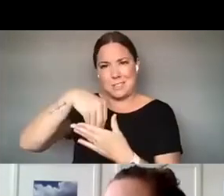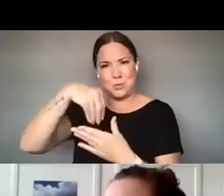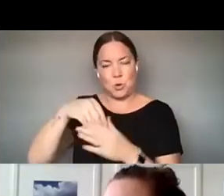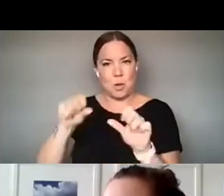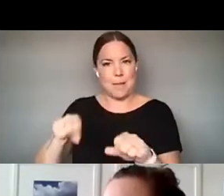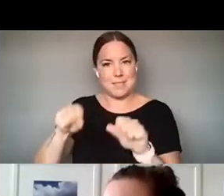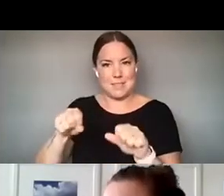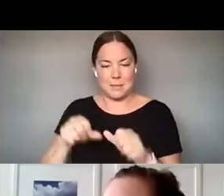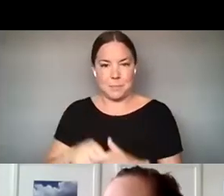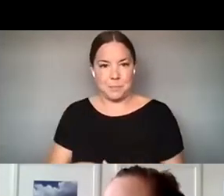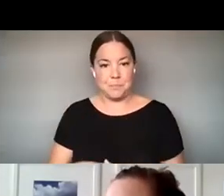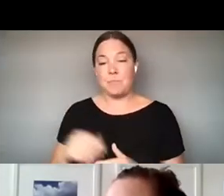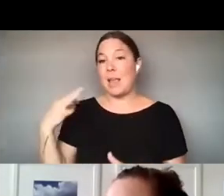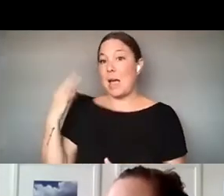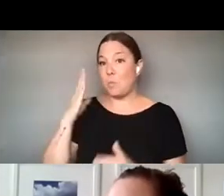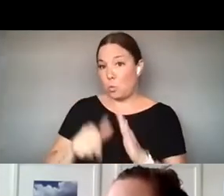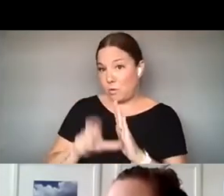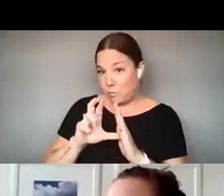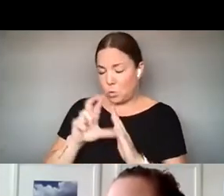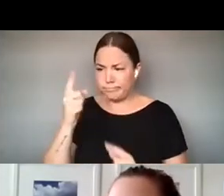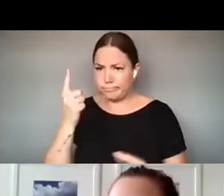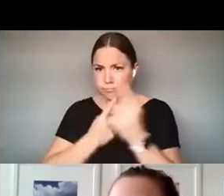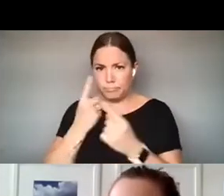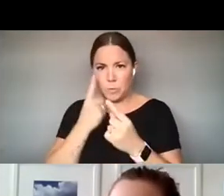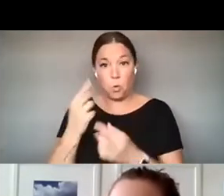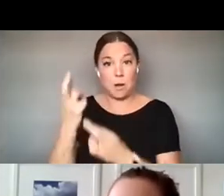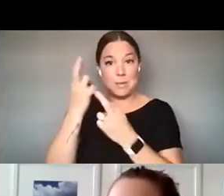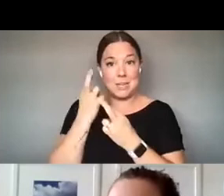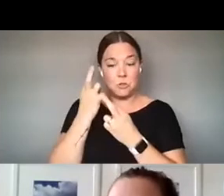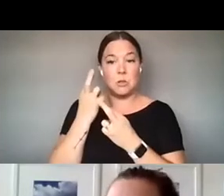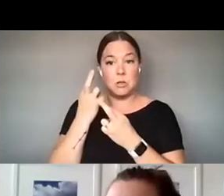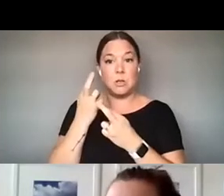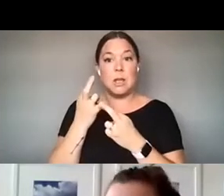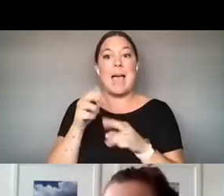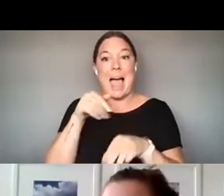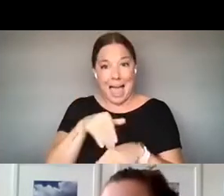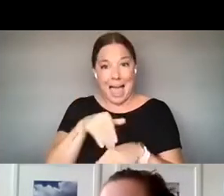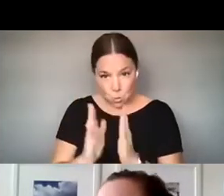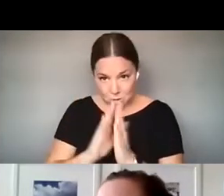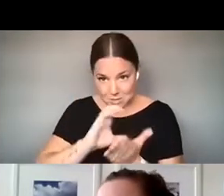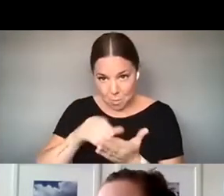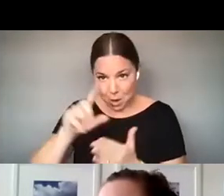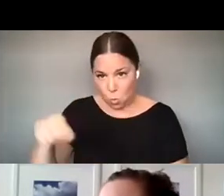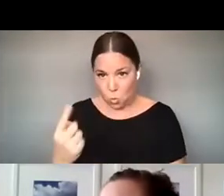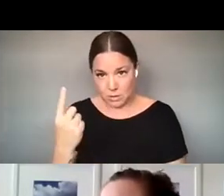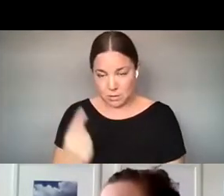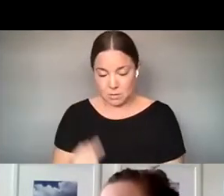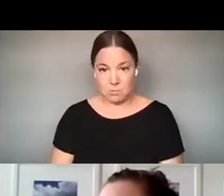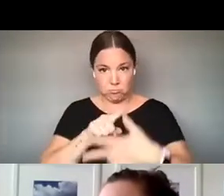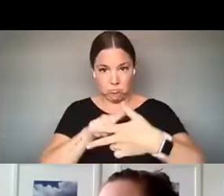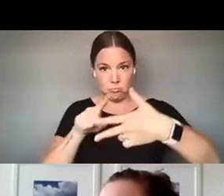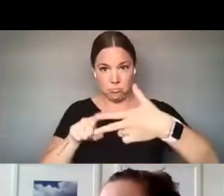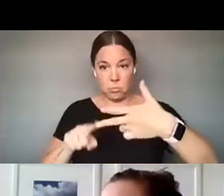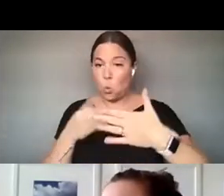Applications will be reviewed and considered for recommendation at the requested amount only. Whichever amount you